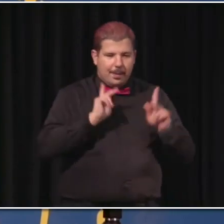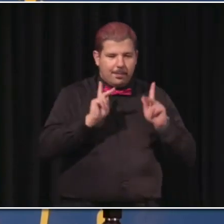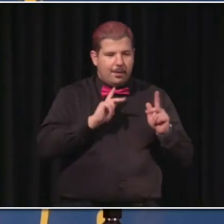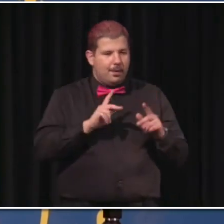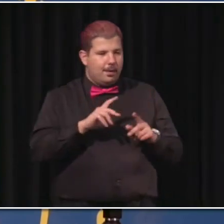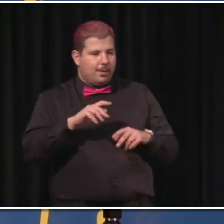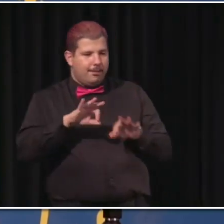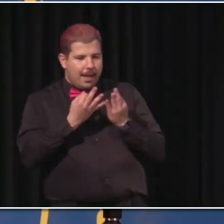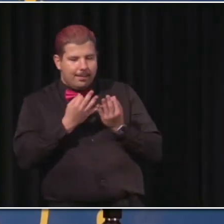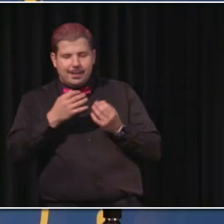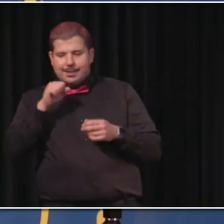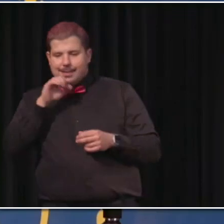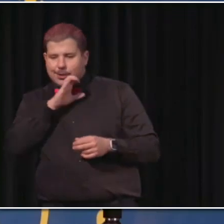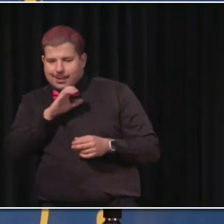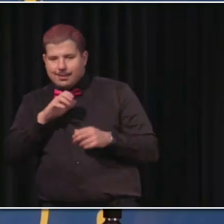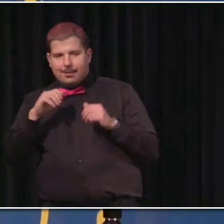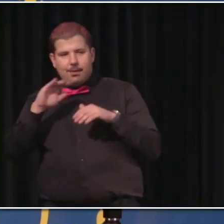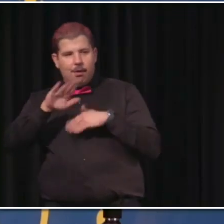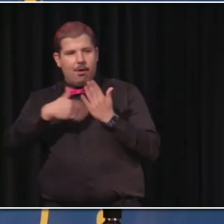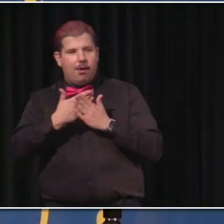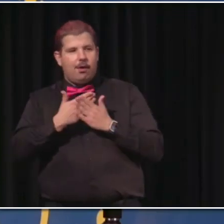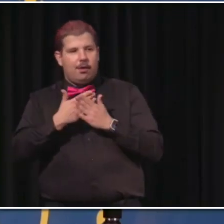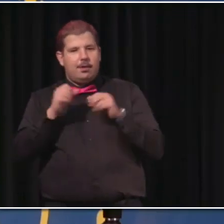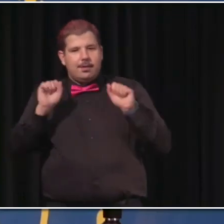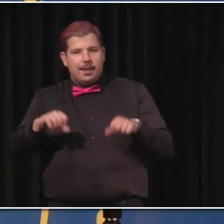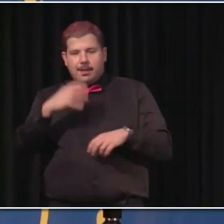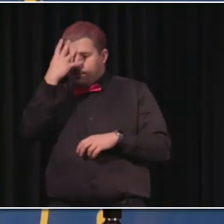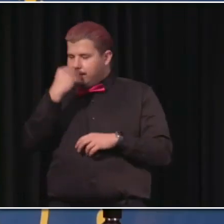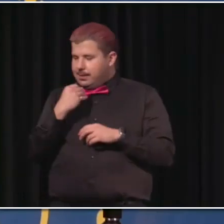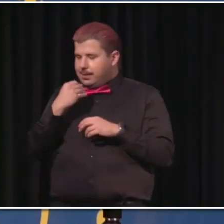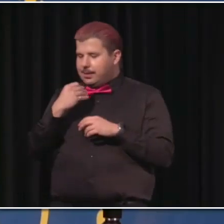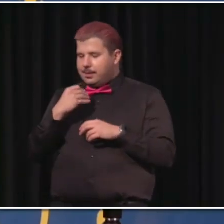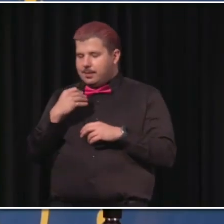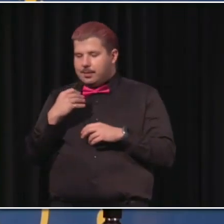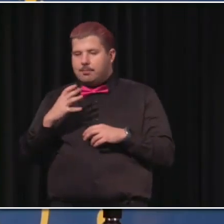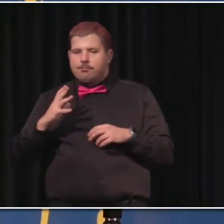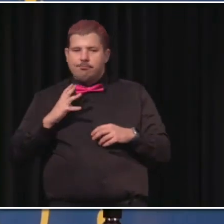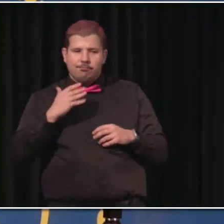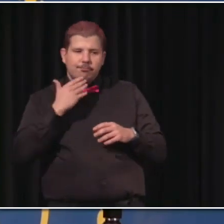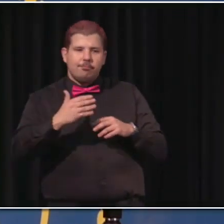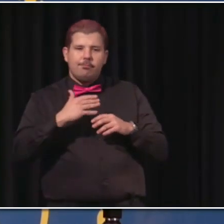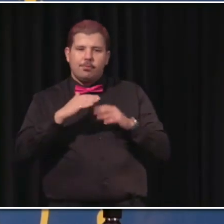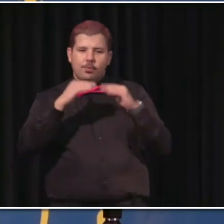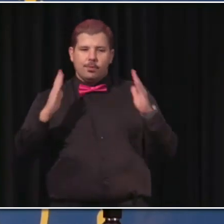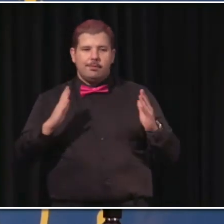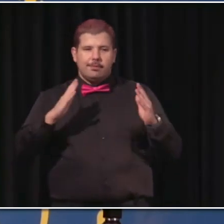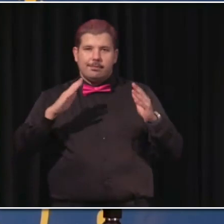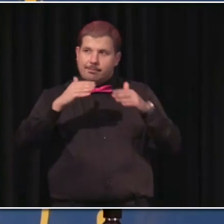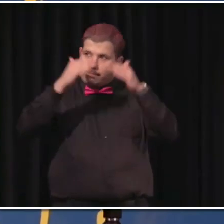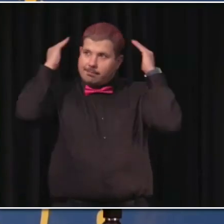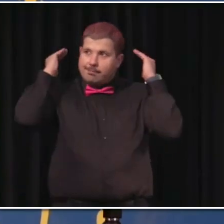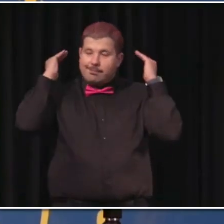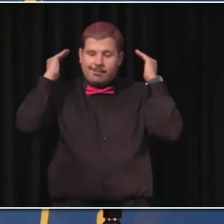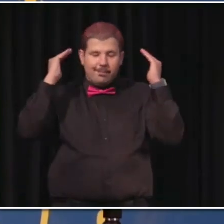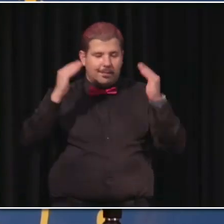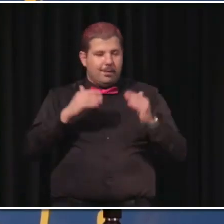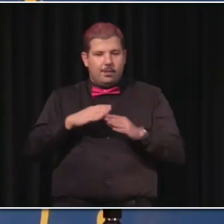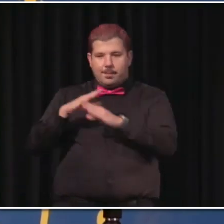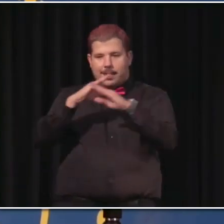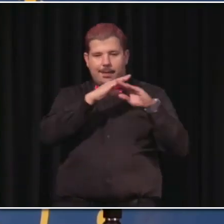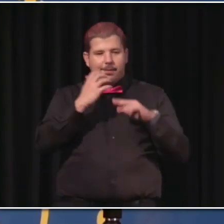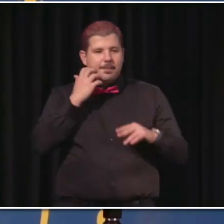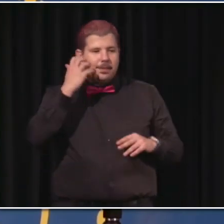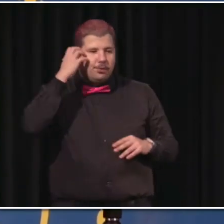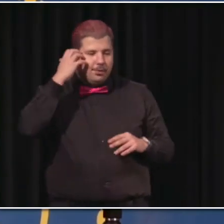seniors, all of us can sleep with a decent roof over our heads. We're protected from